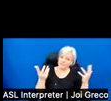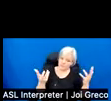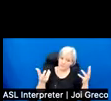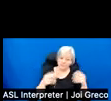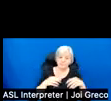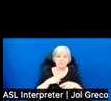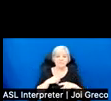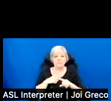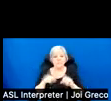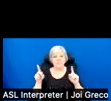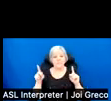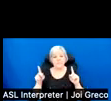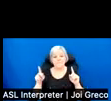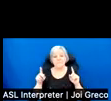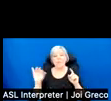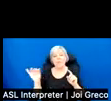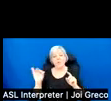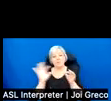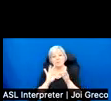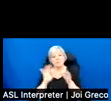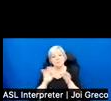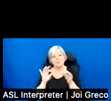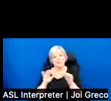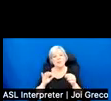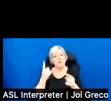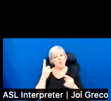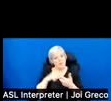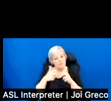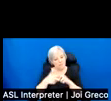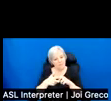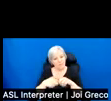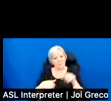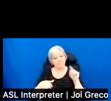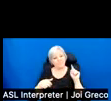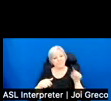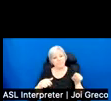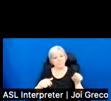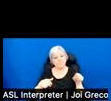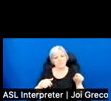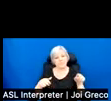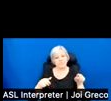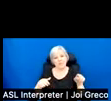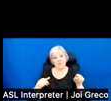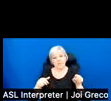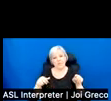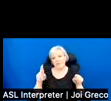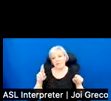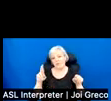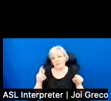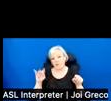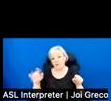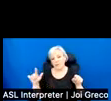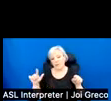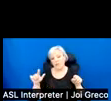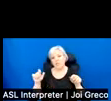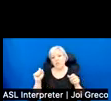But it, they're also saying that one of the biggest problems in this particular case is, unlike a retinal